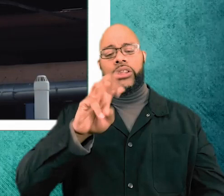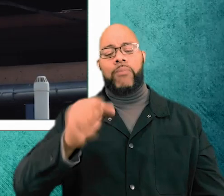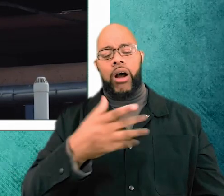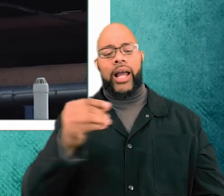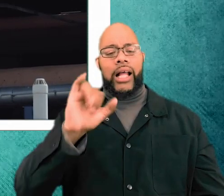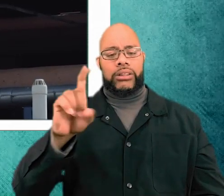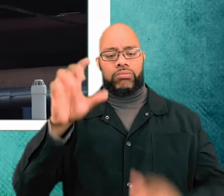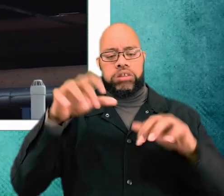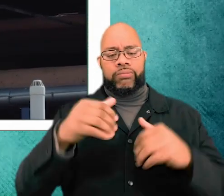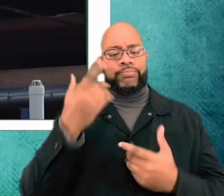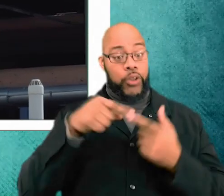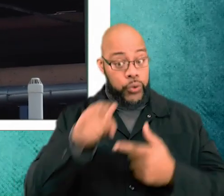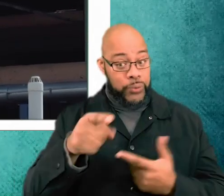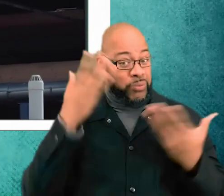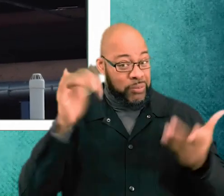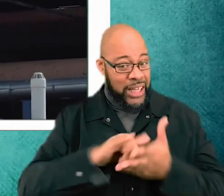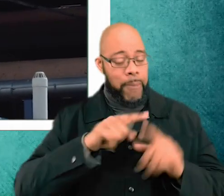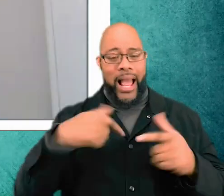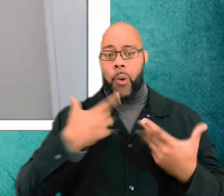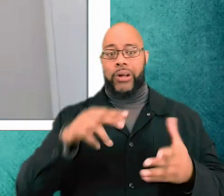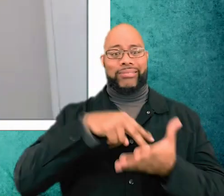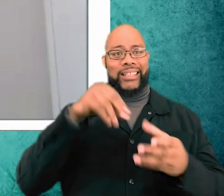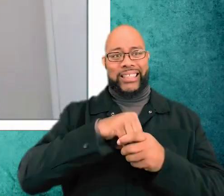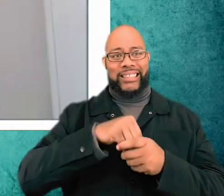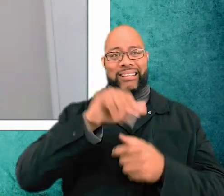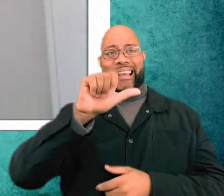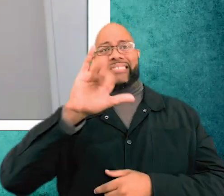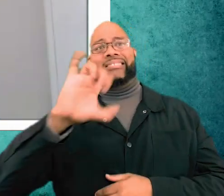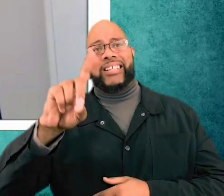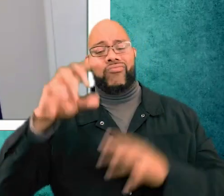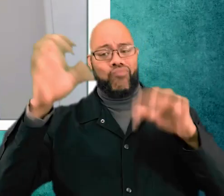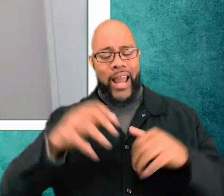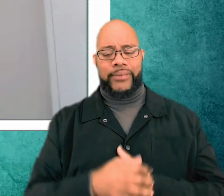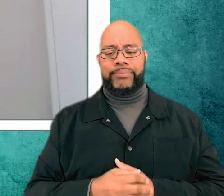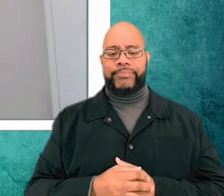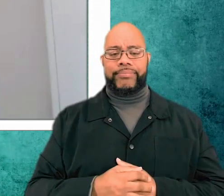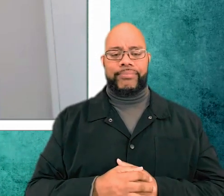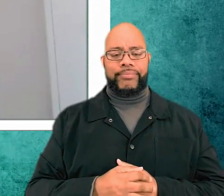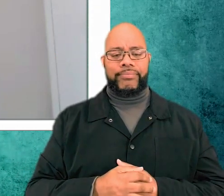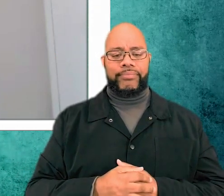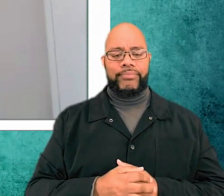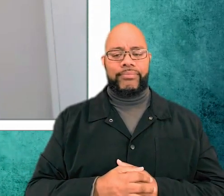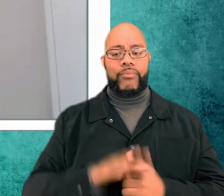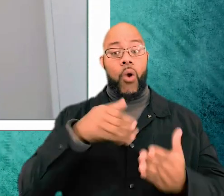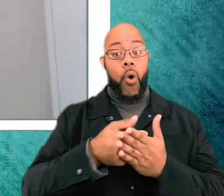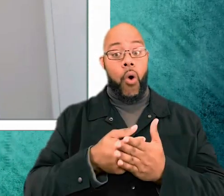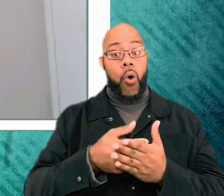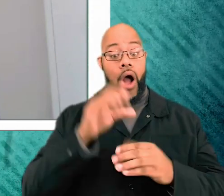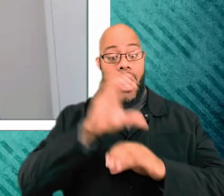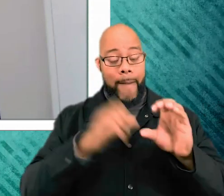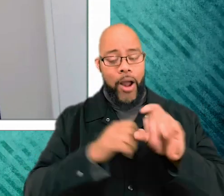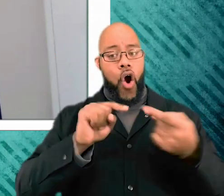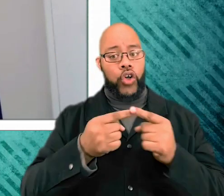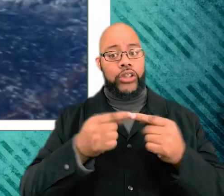formation. Don't know about you guys, but I'm not exactly dying to go dancing in acid rain. All of these compounds are harmful